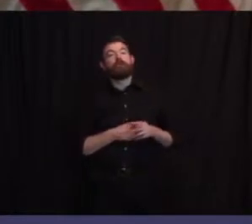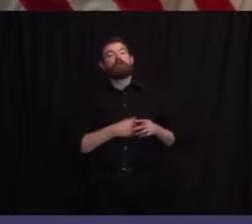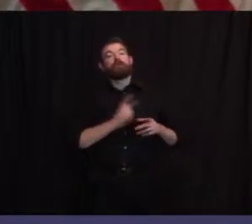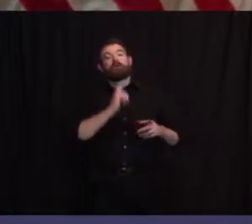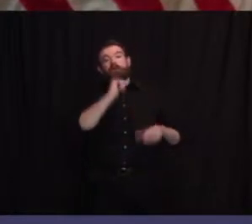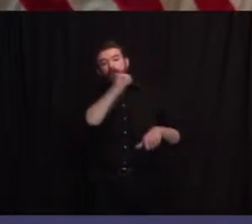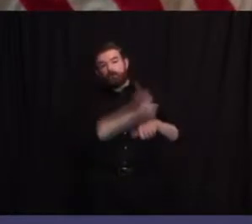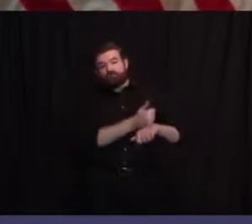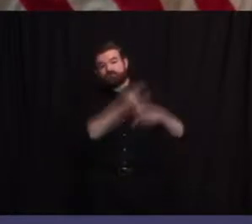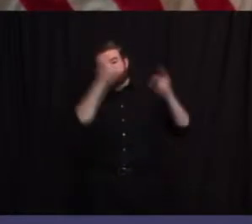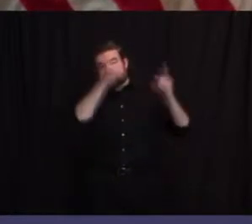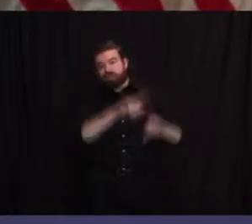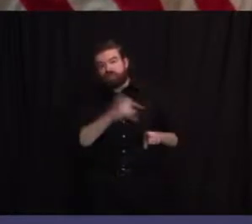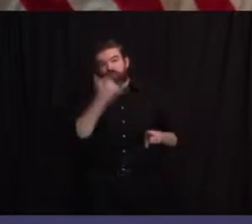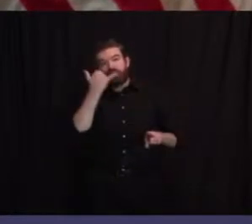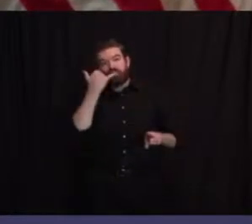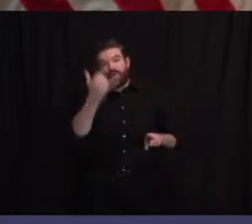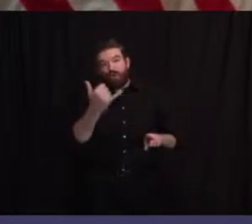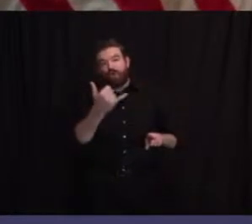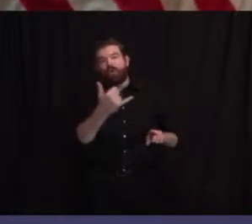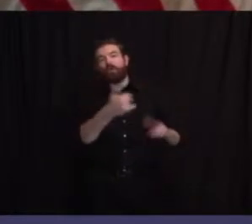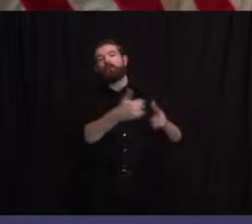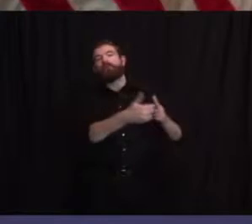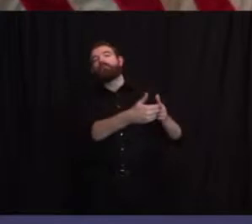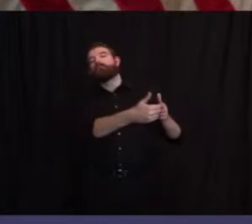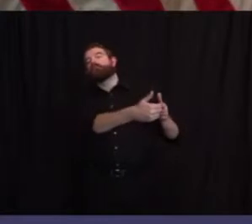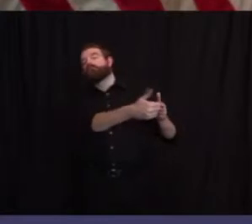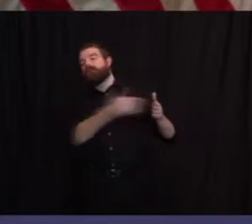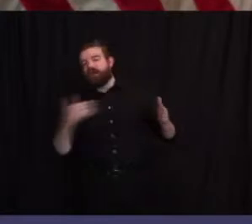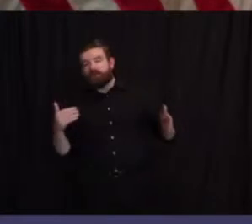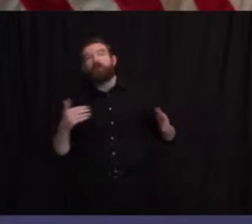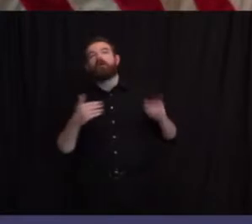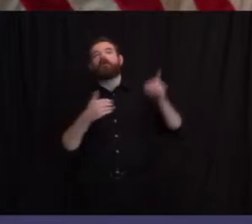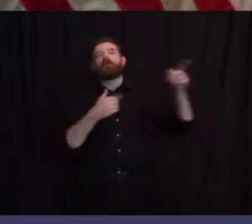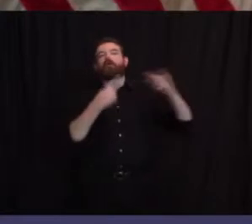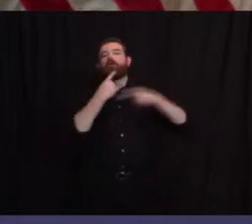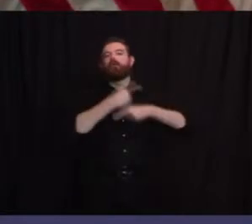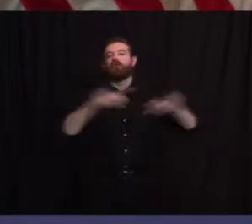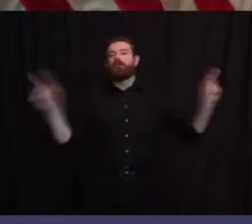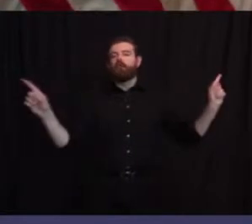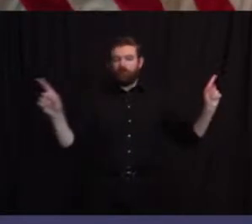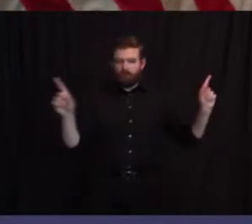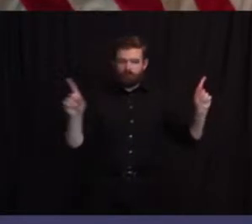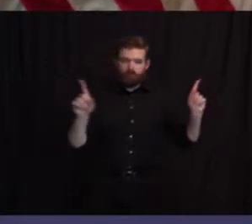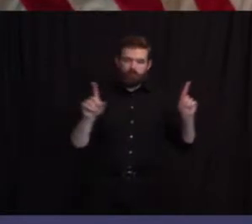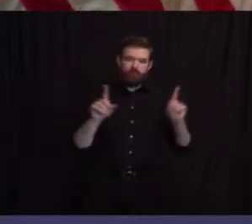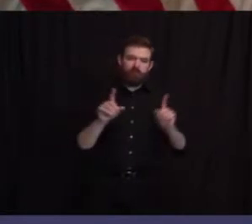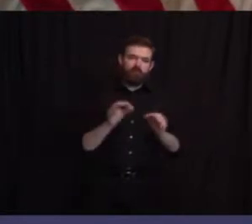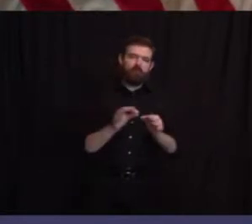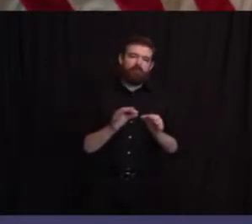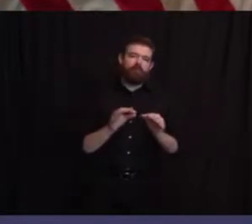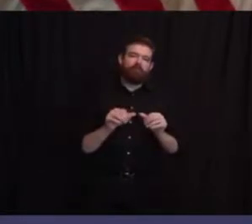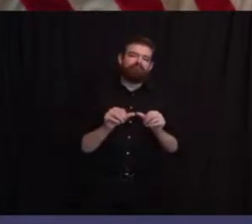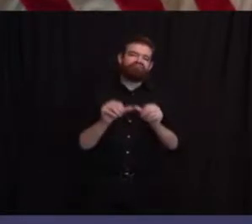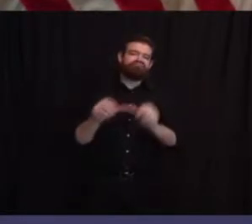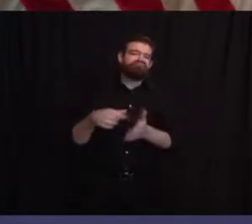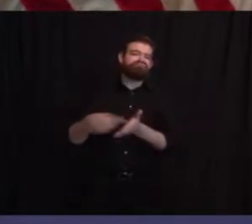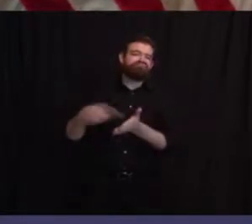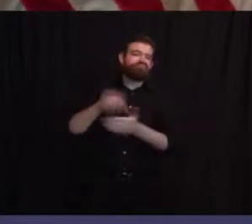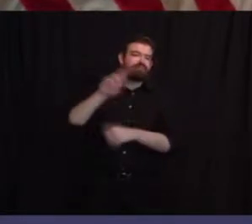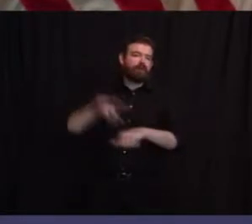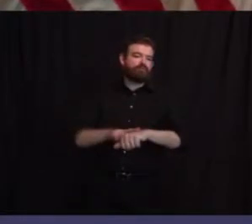And it was also to ask and reiterate, so I did not speak about federal cash coming from a new bill, but I